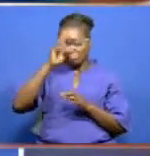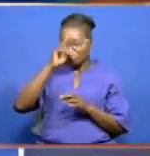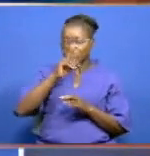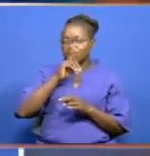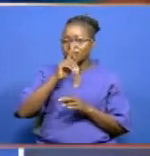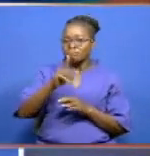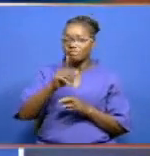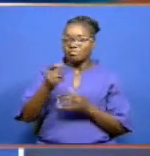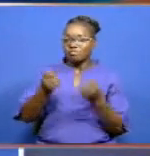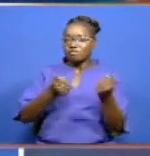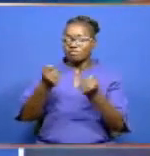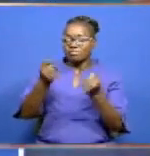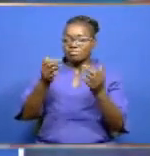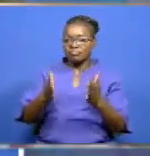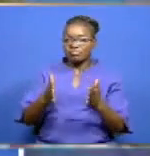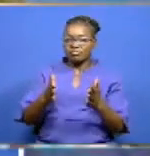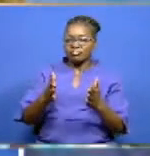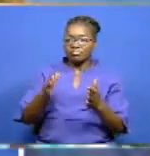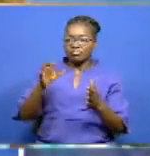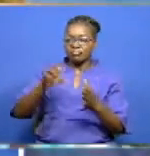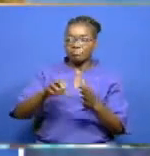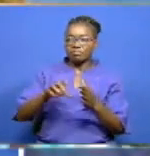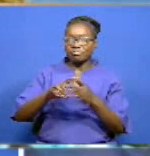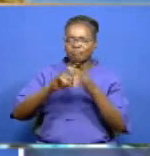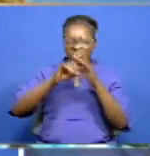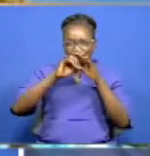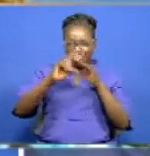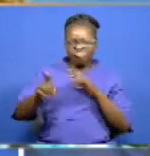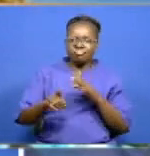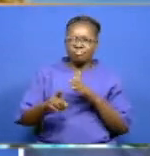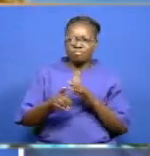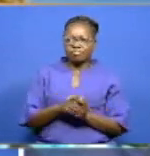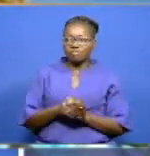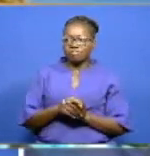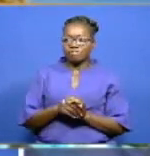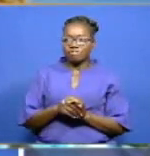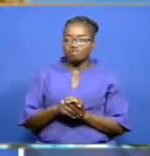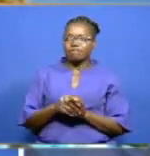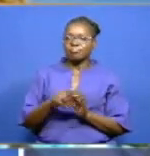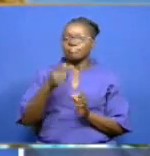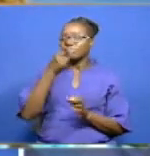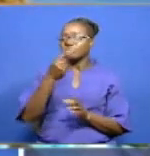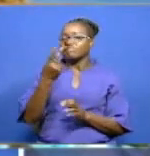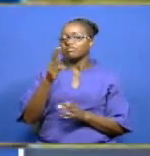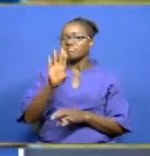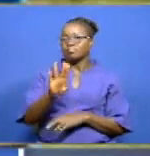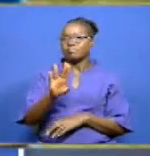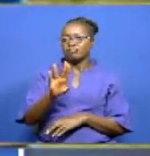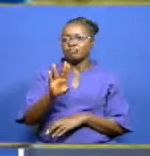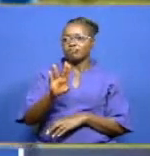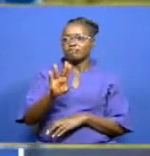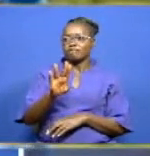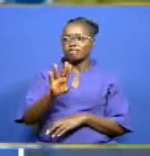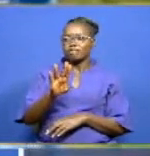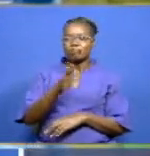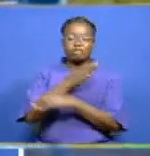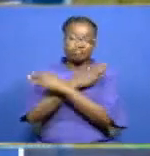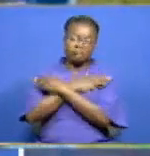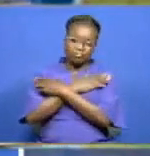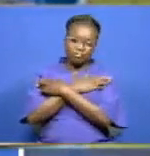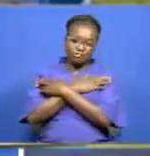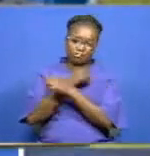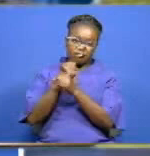says the driver of the minibus is still at large. Caroda, age 24, is eologised by friends,